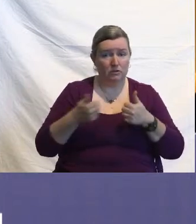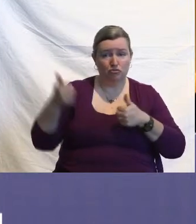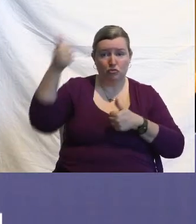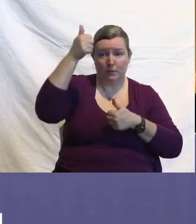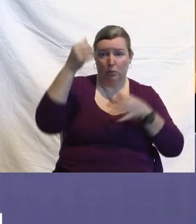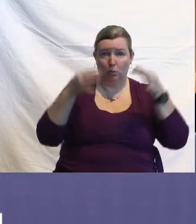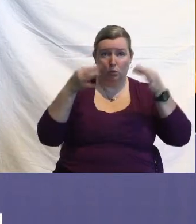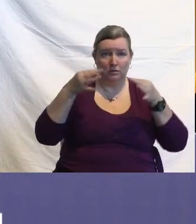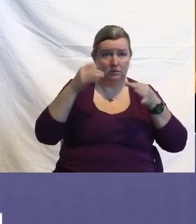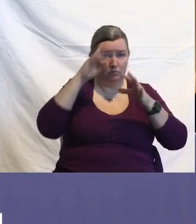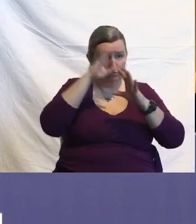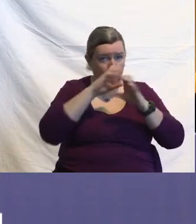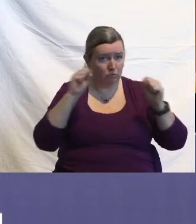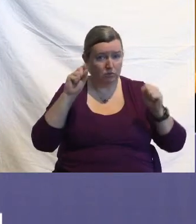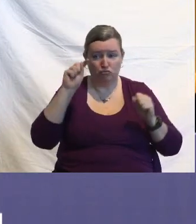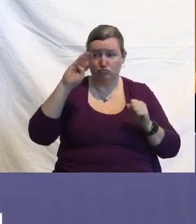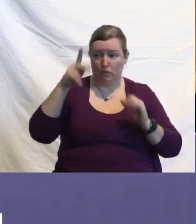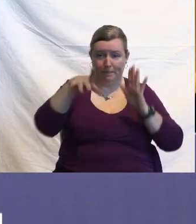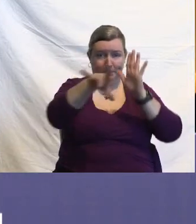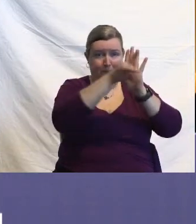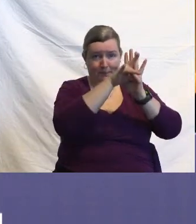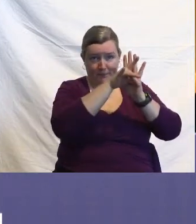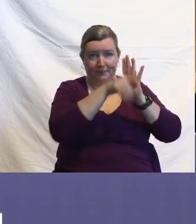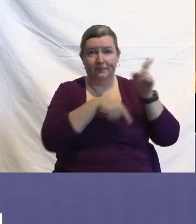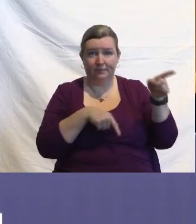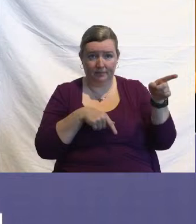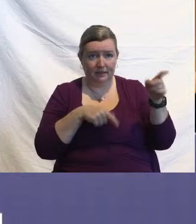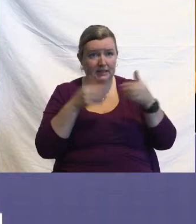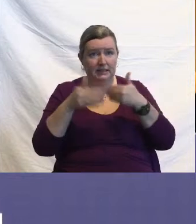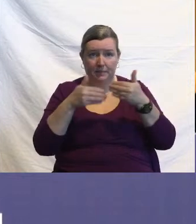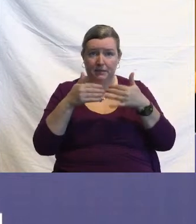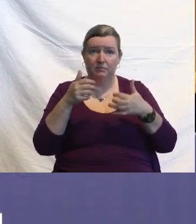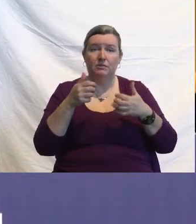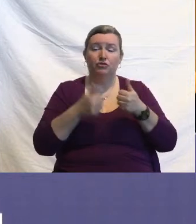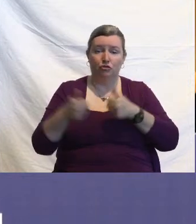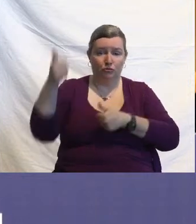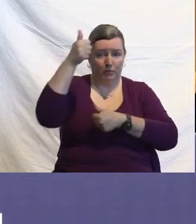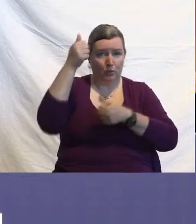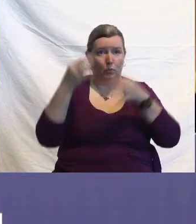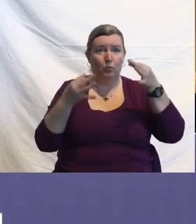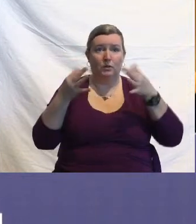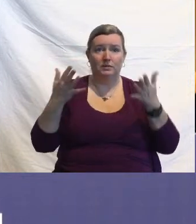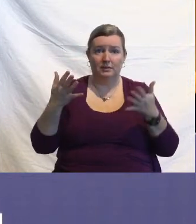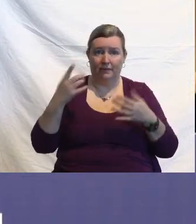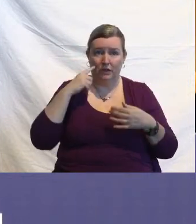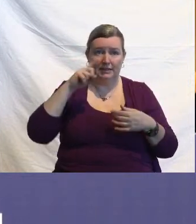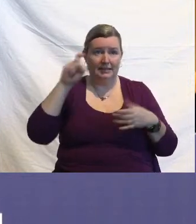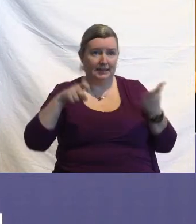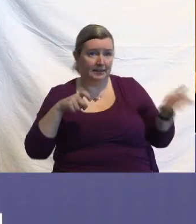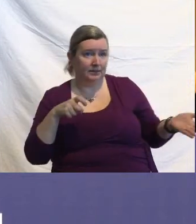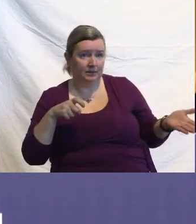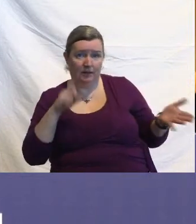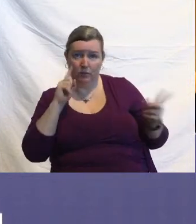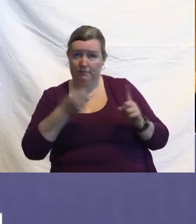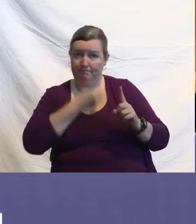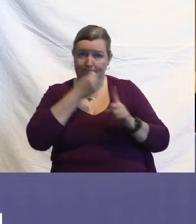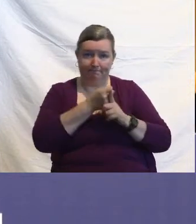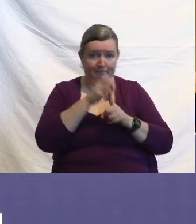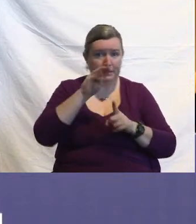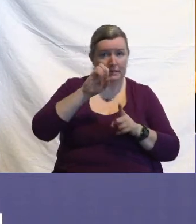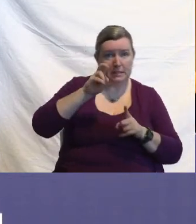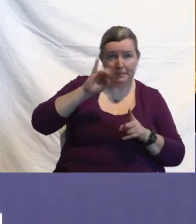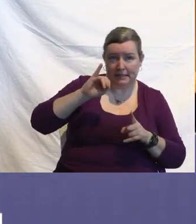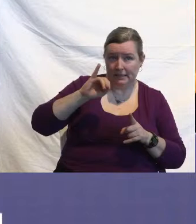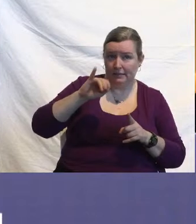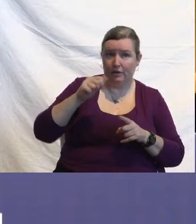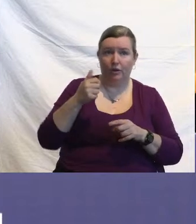from the steps that Supreme Court has taken in Texas and will likely take in Mississippi and other places, Roe v.